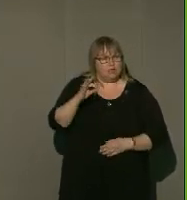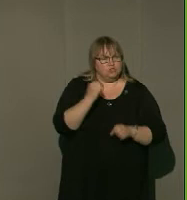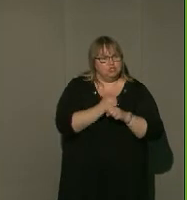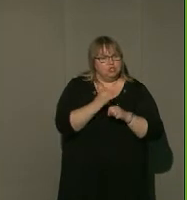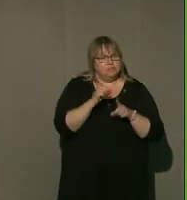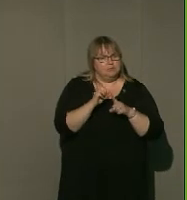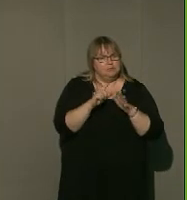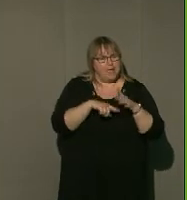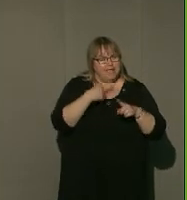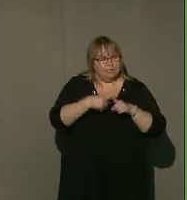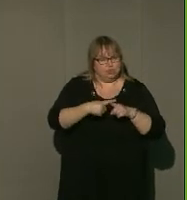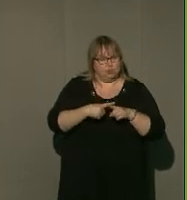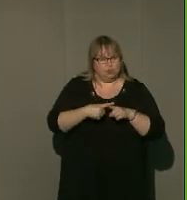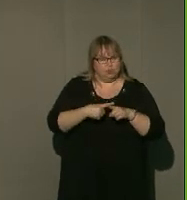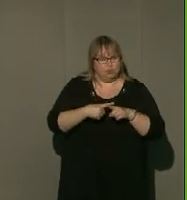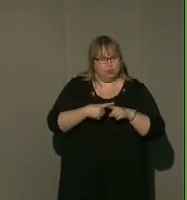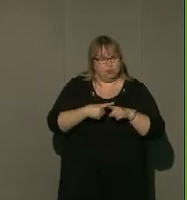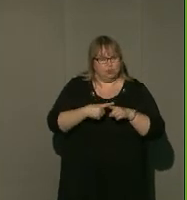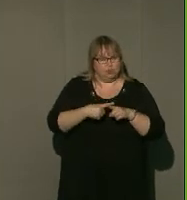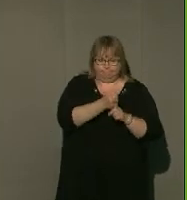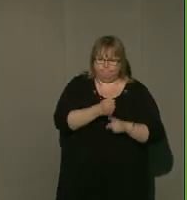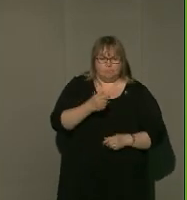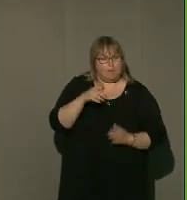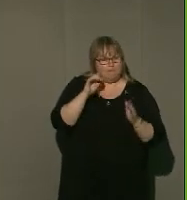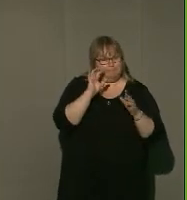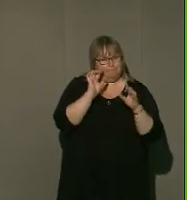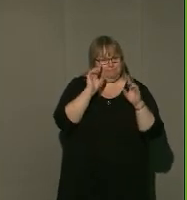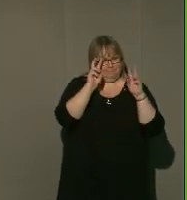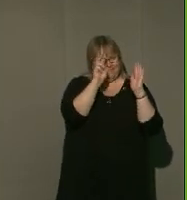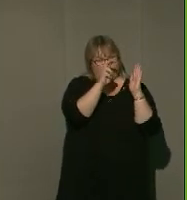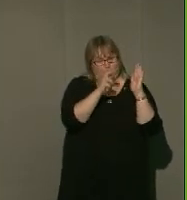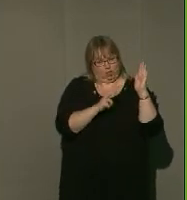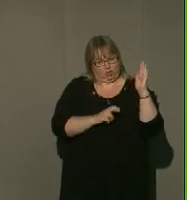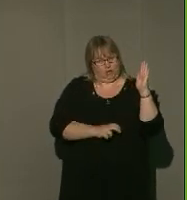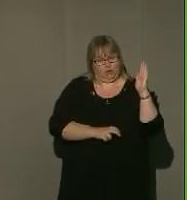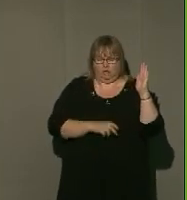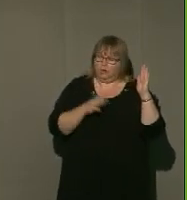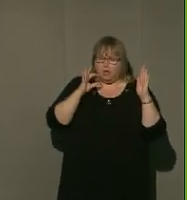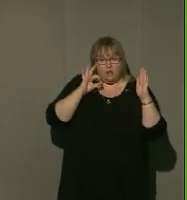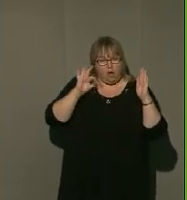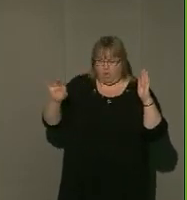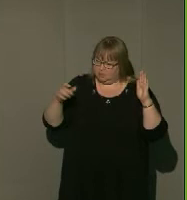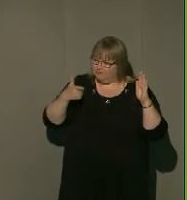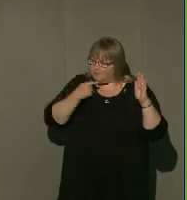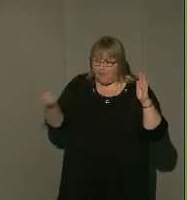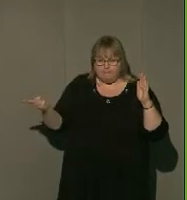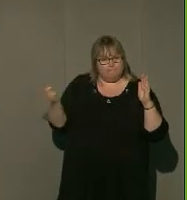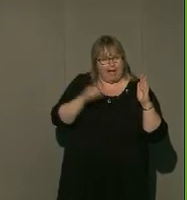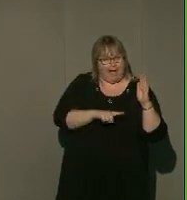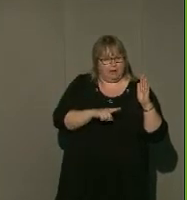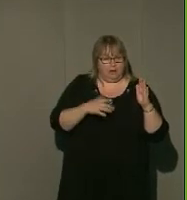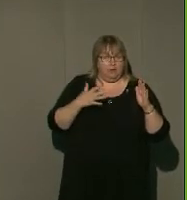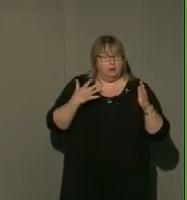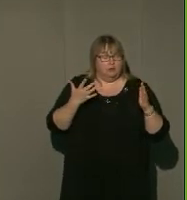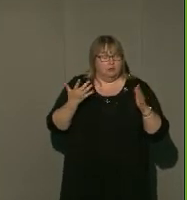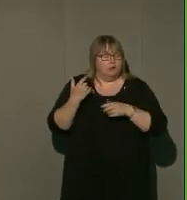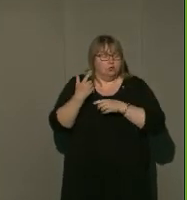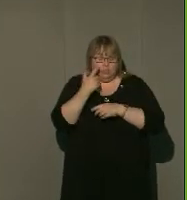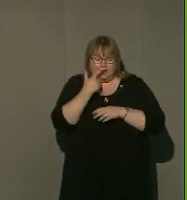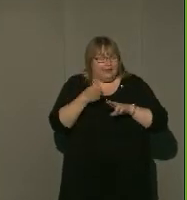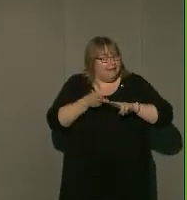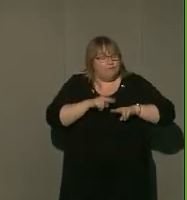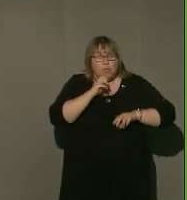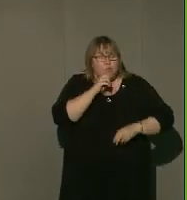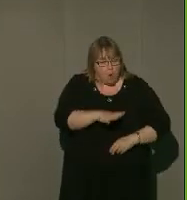in support of David, to publicise the petition and support any further protests and industrial action which may arise as a consequence of the